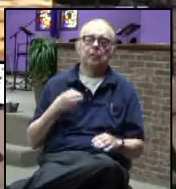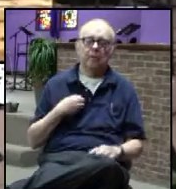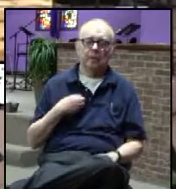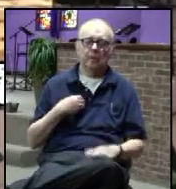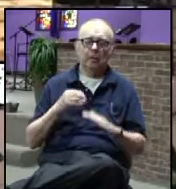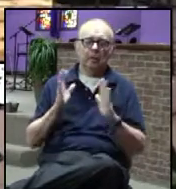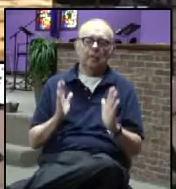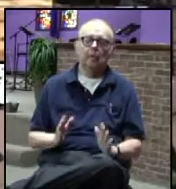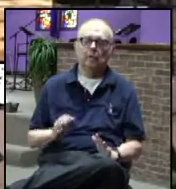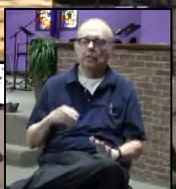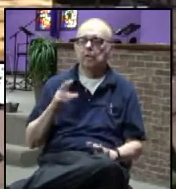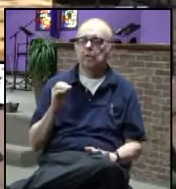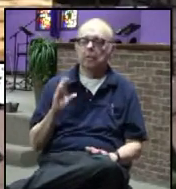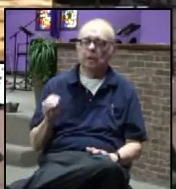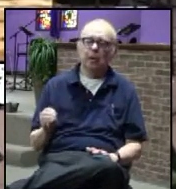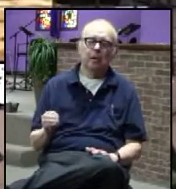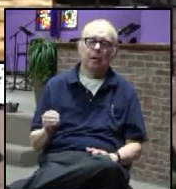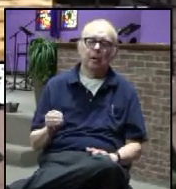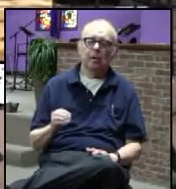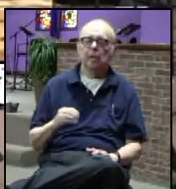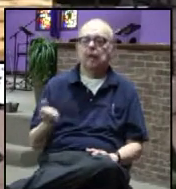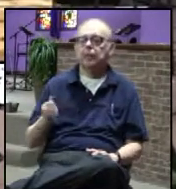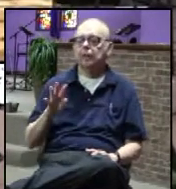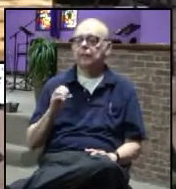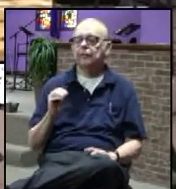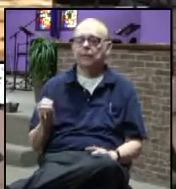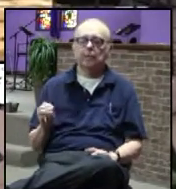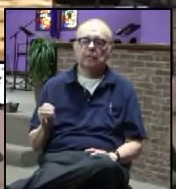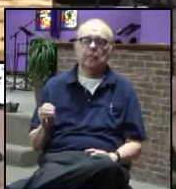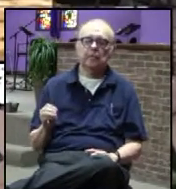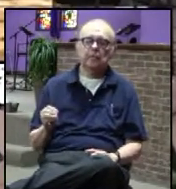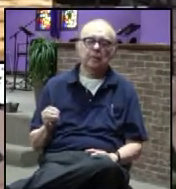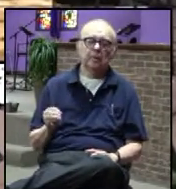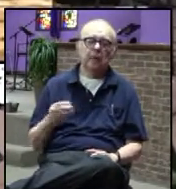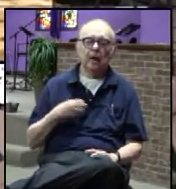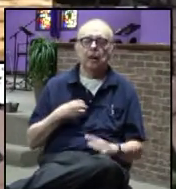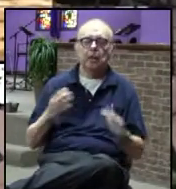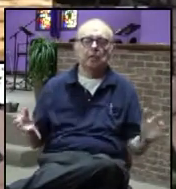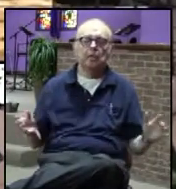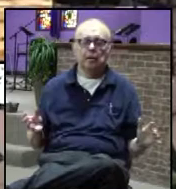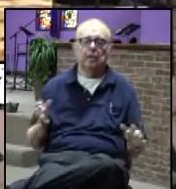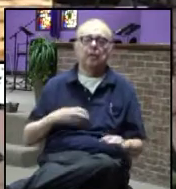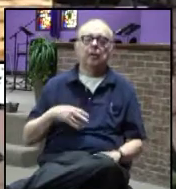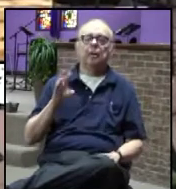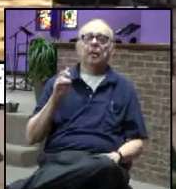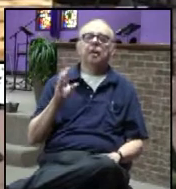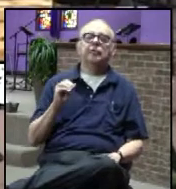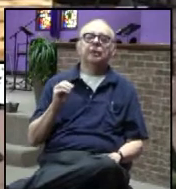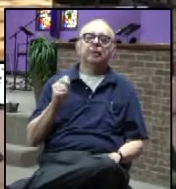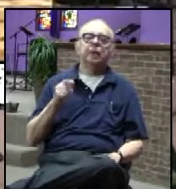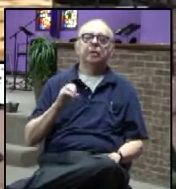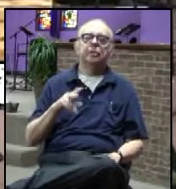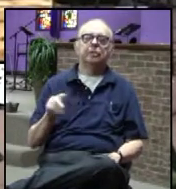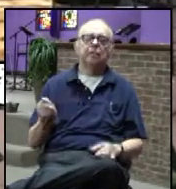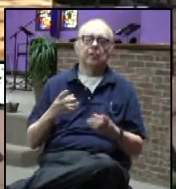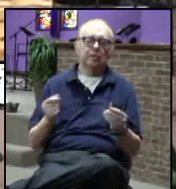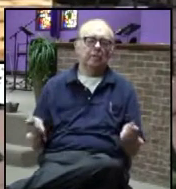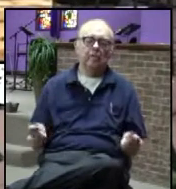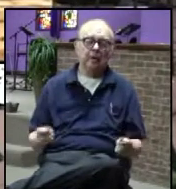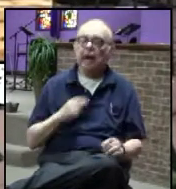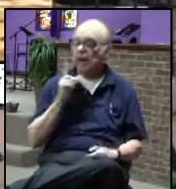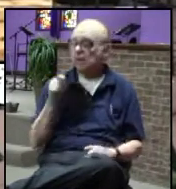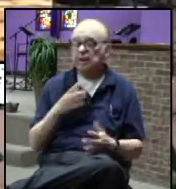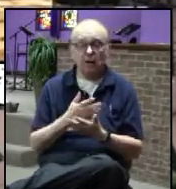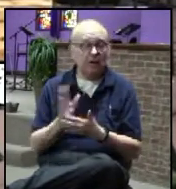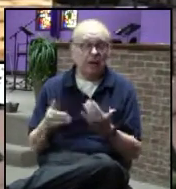house sitting on 30 acres and I've got this other 40 acres, so I'm a great property owner. I have 70 acres of land. I don't really need